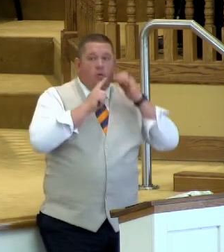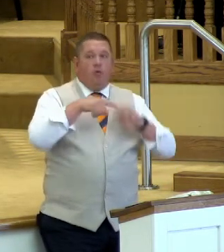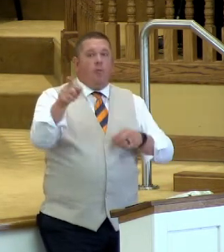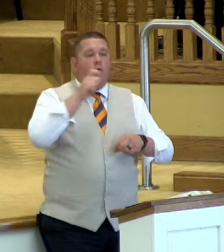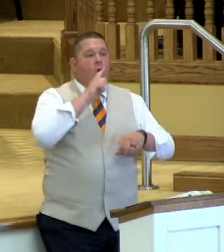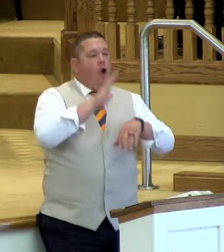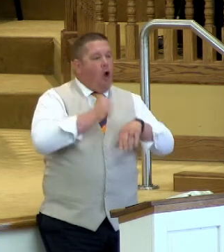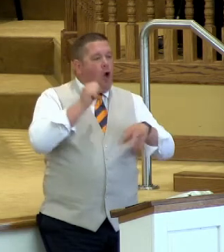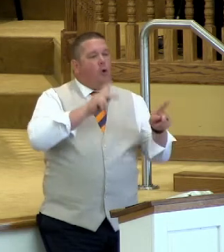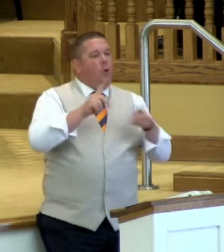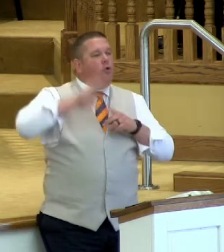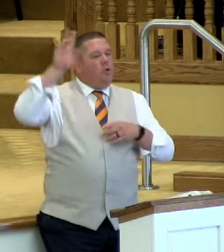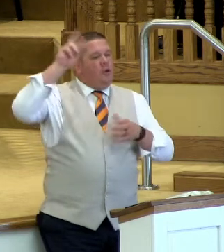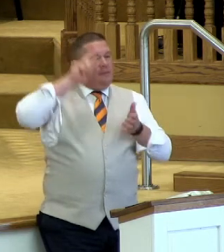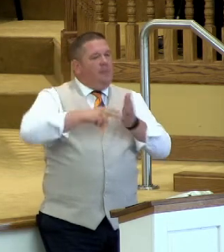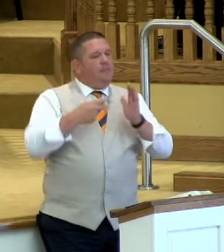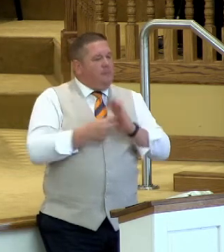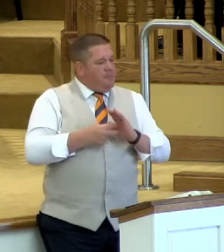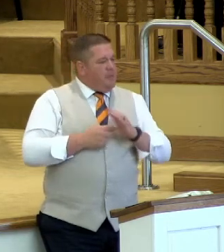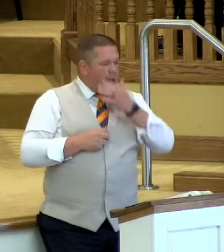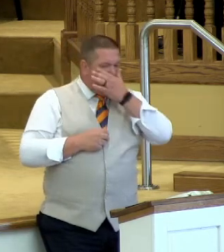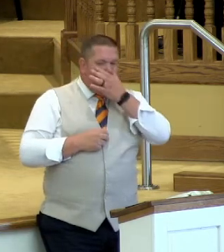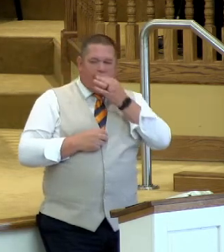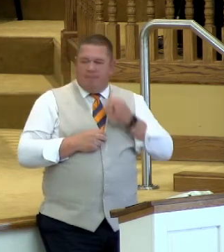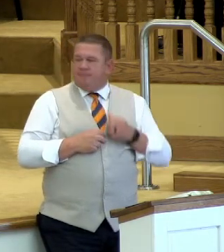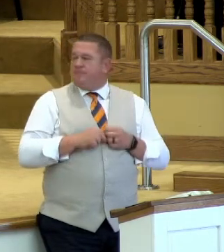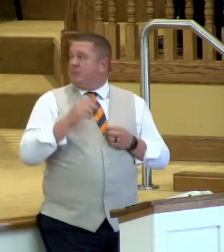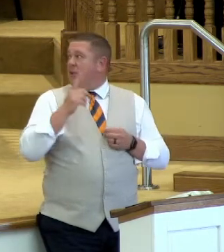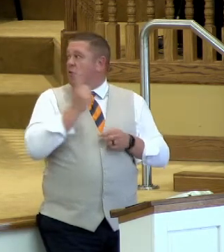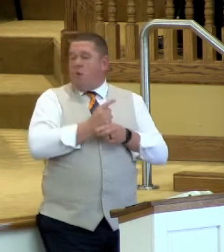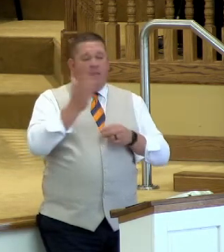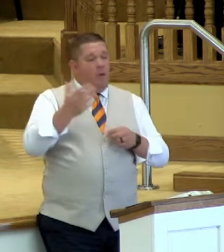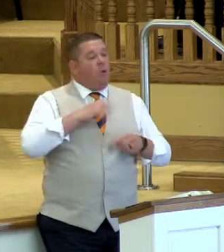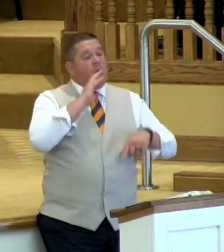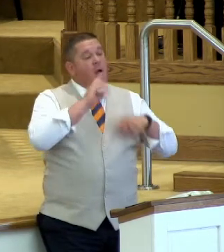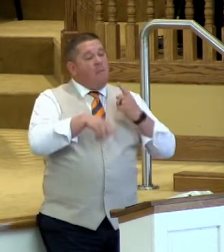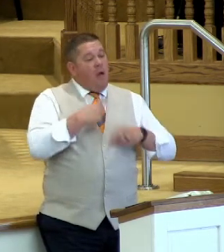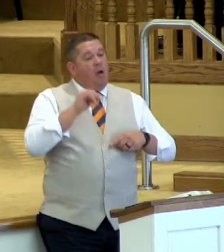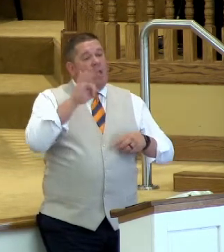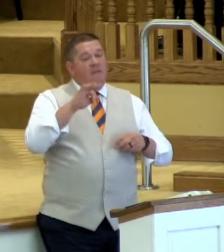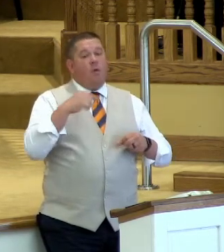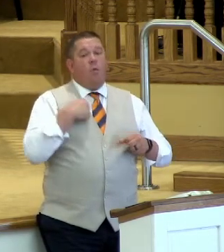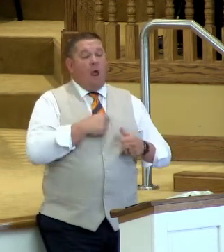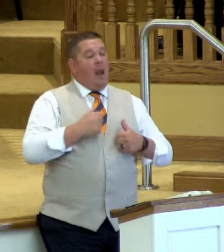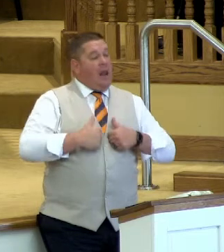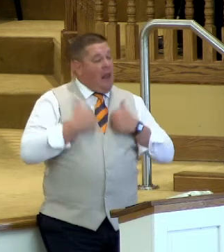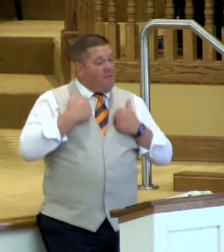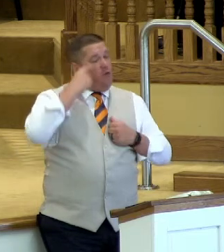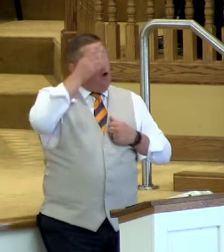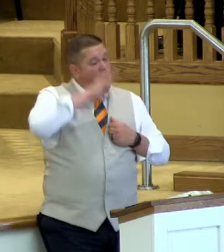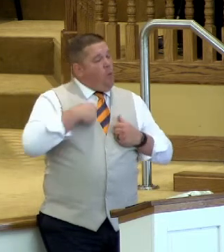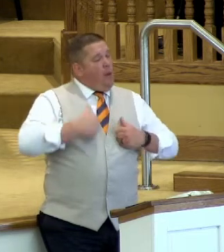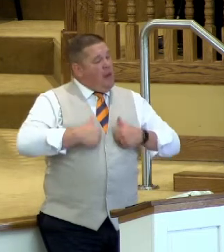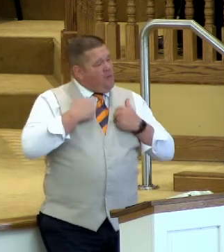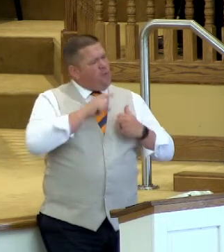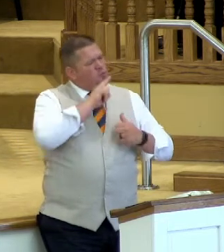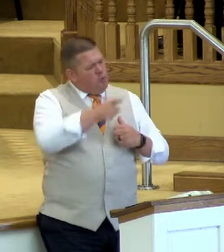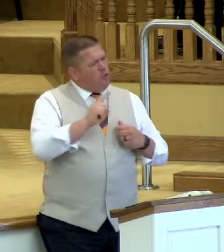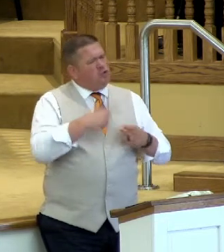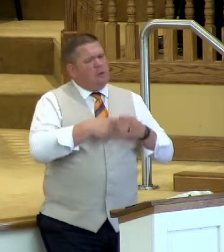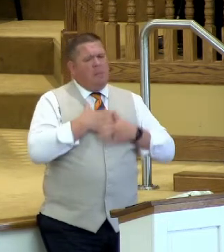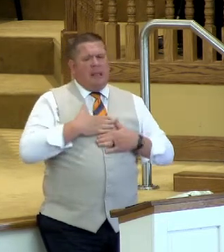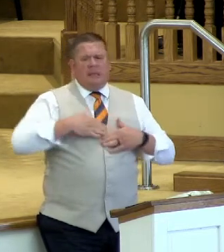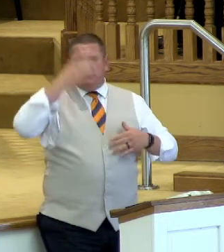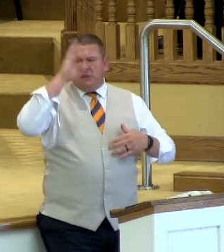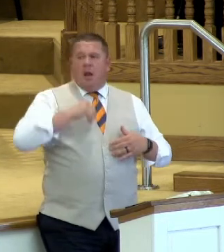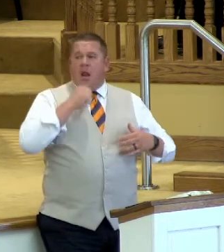to them who are the called according to his purpose. And right there, I want to talk about if we're living for God and we're living truly just to please